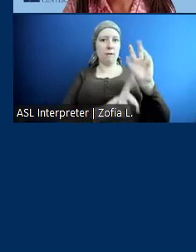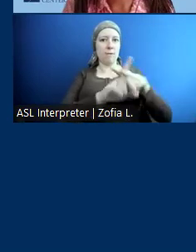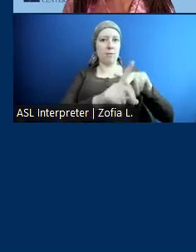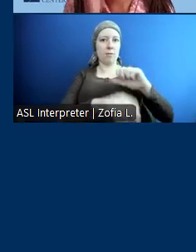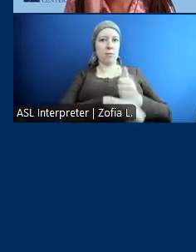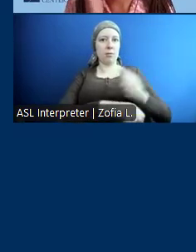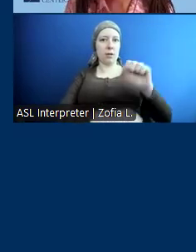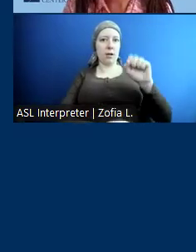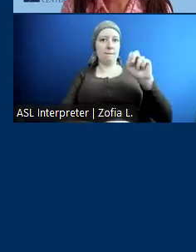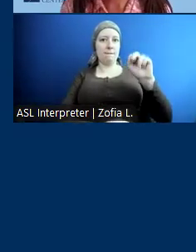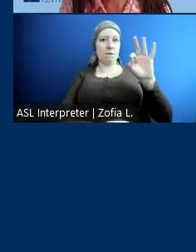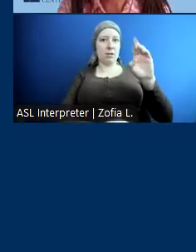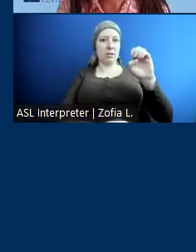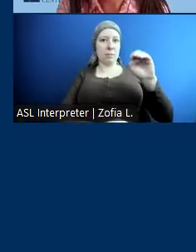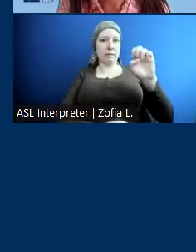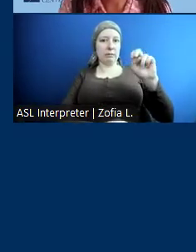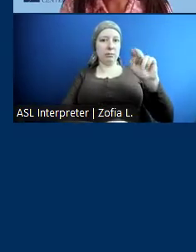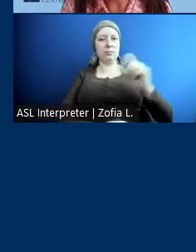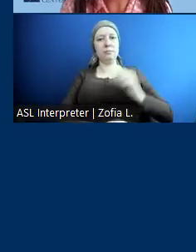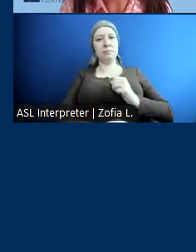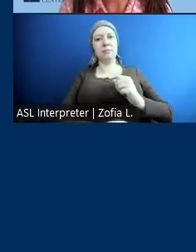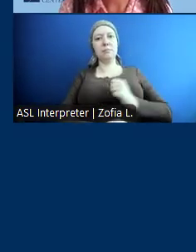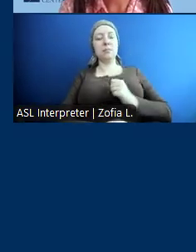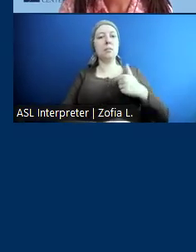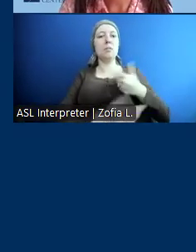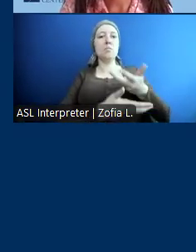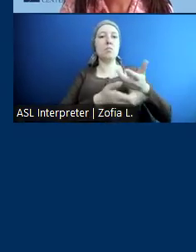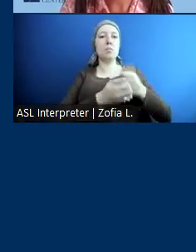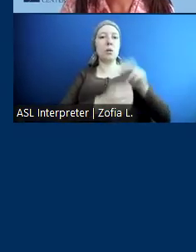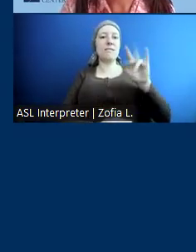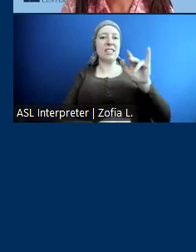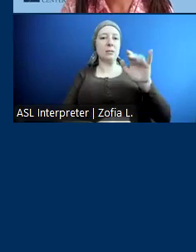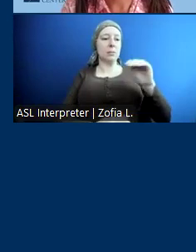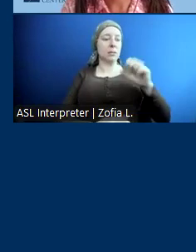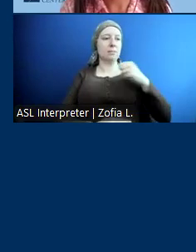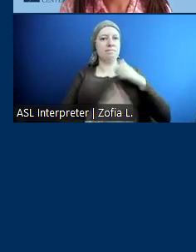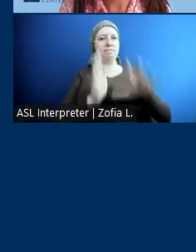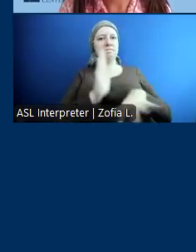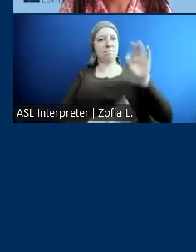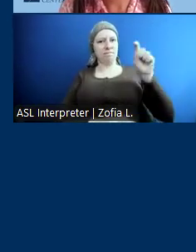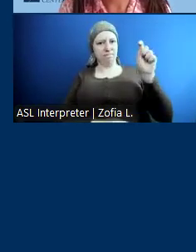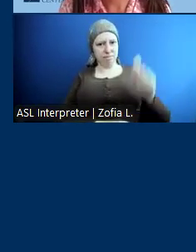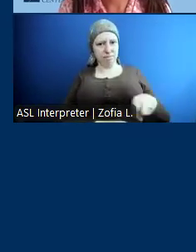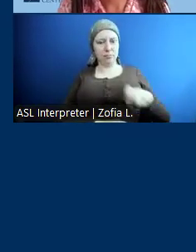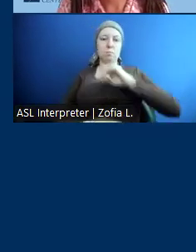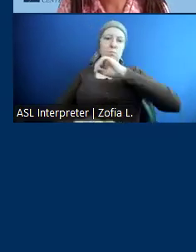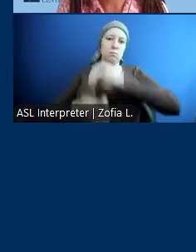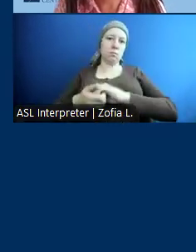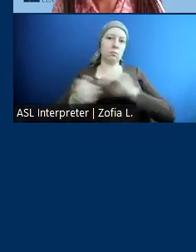someone who works with potential victims, I often find it necessary to collaborate with law